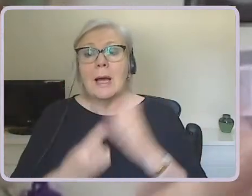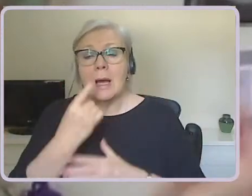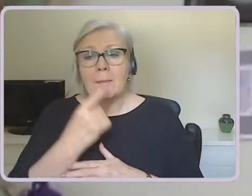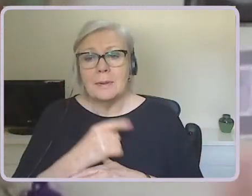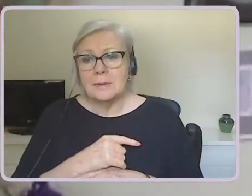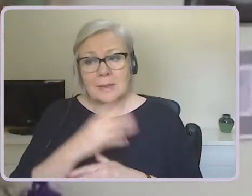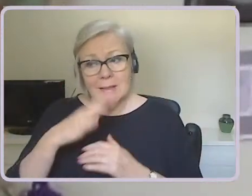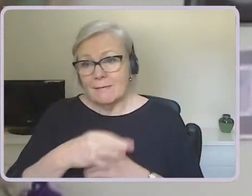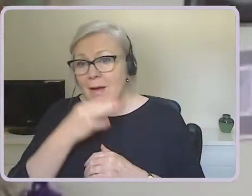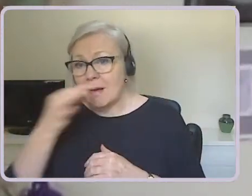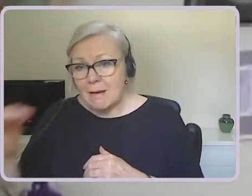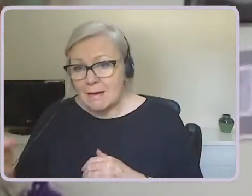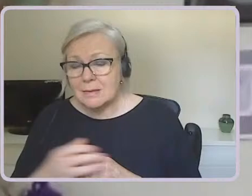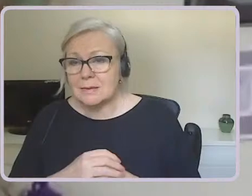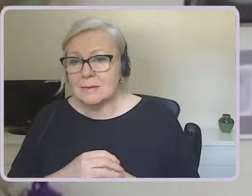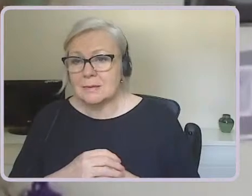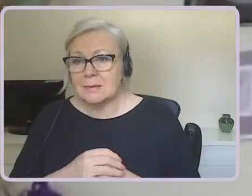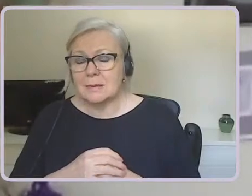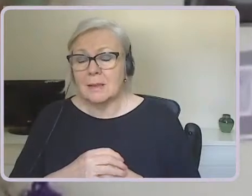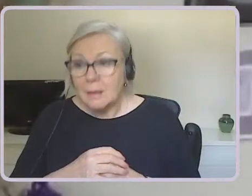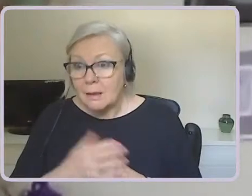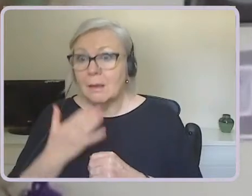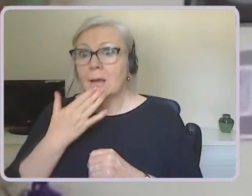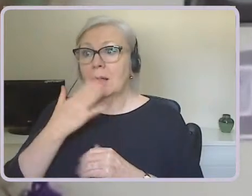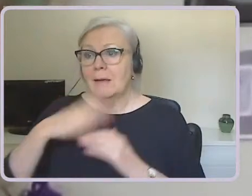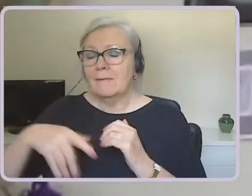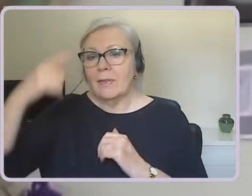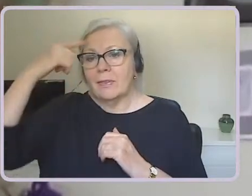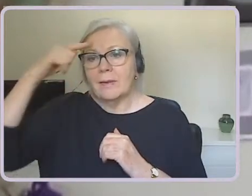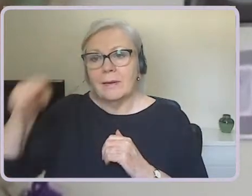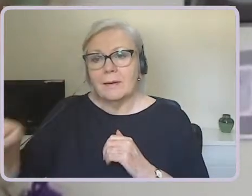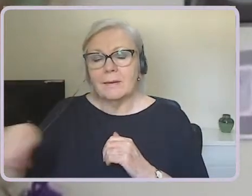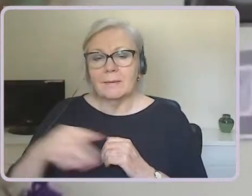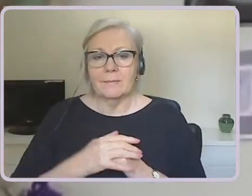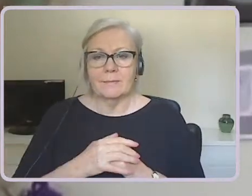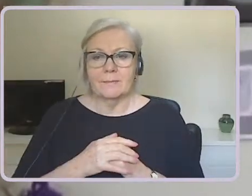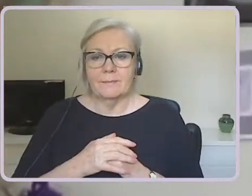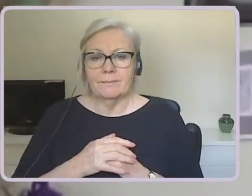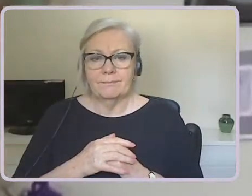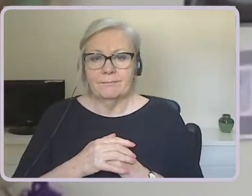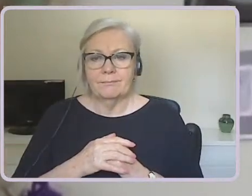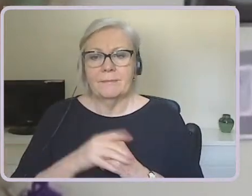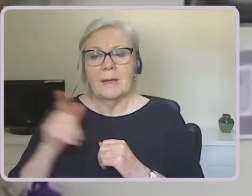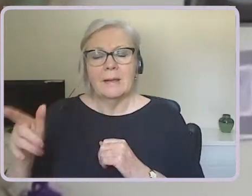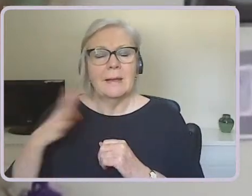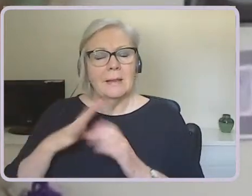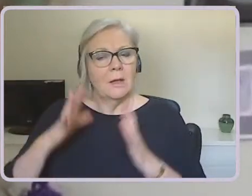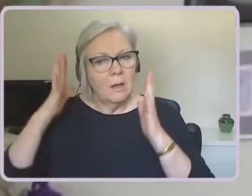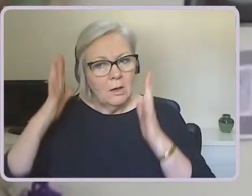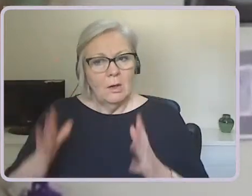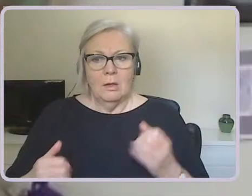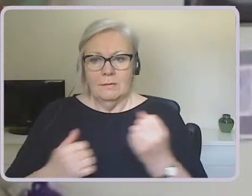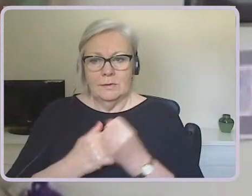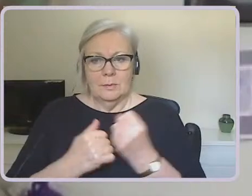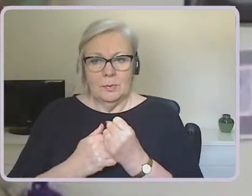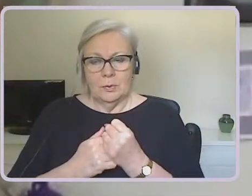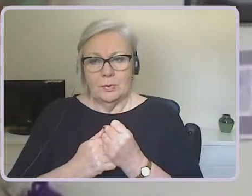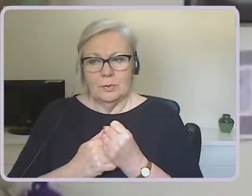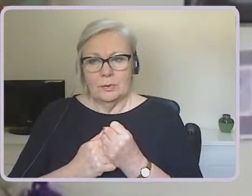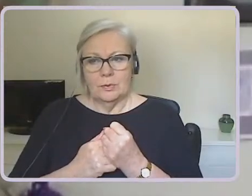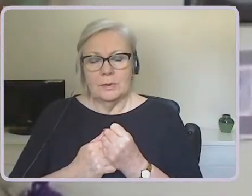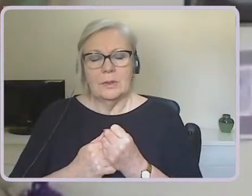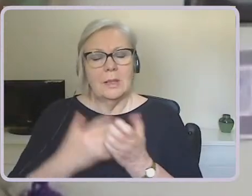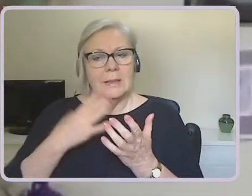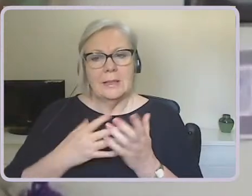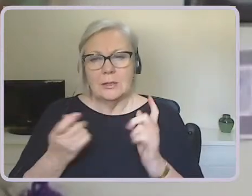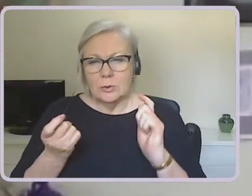turn up and nobody's thought about them. And they require much more support and they require much more adjustment. So we need